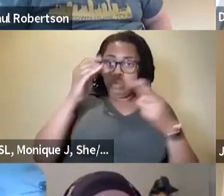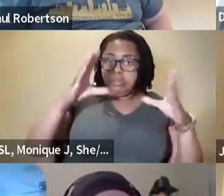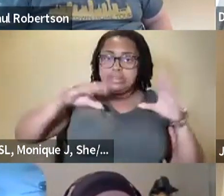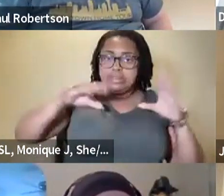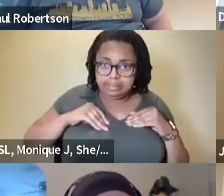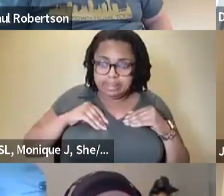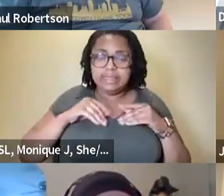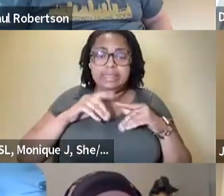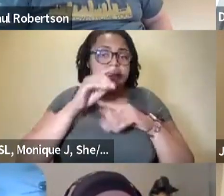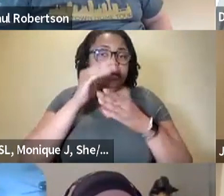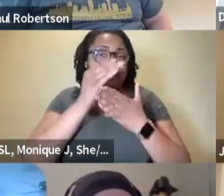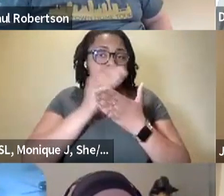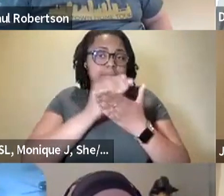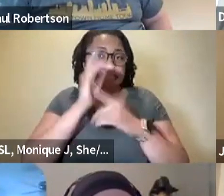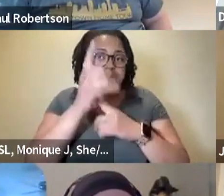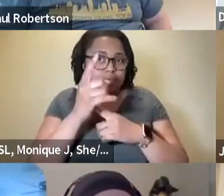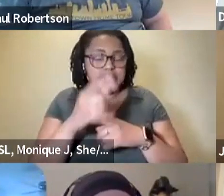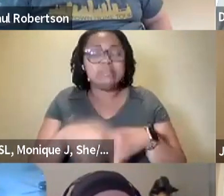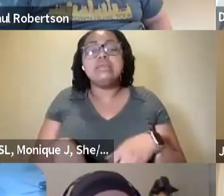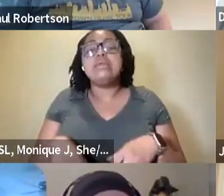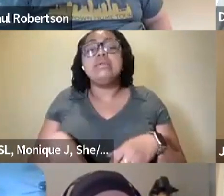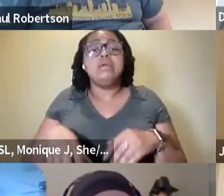Thank you. Anybody opposed to that?